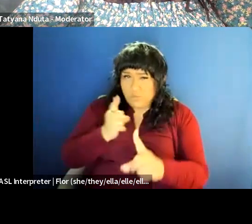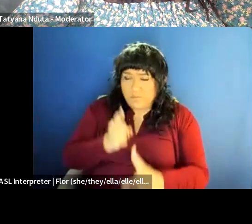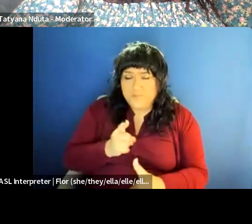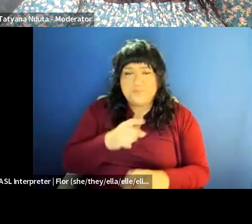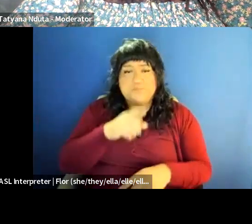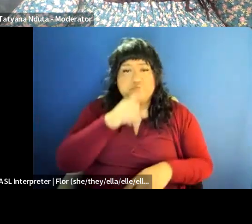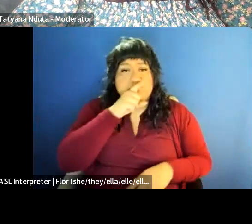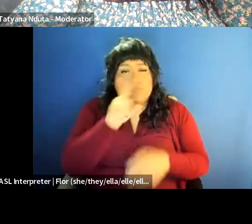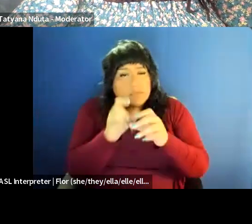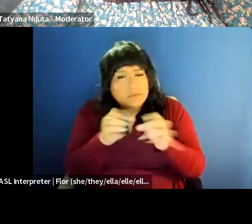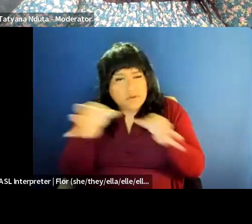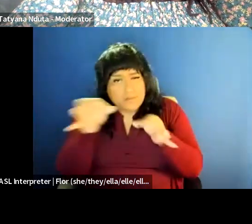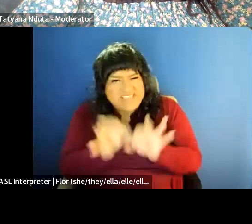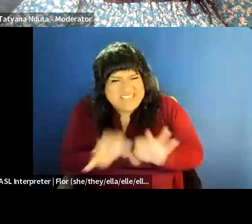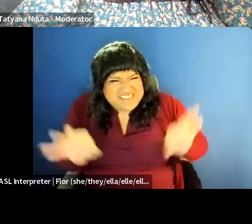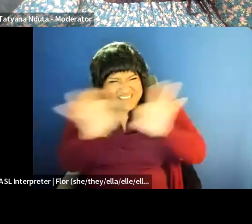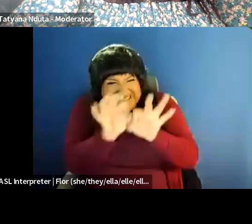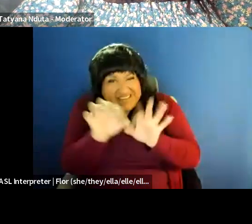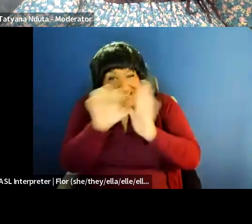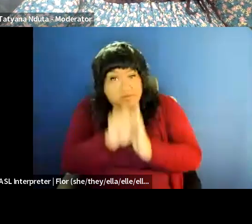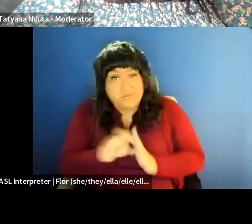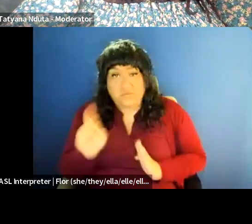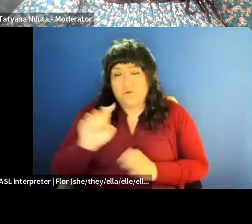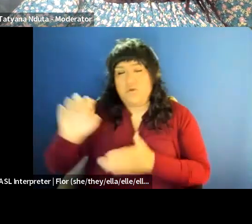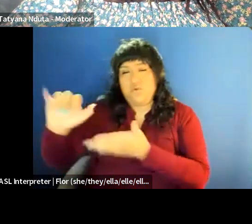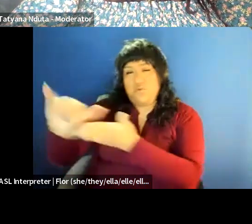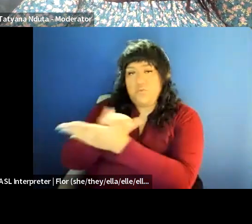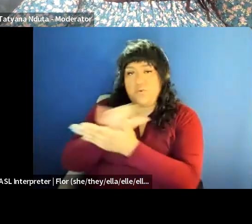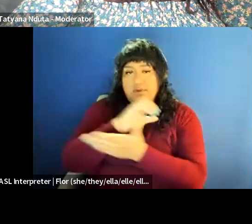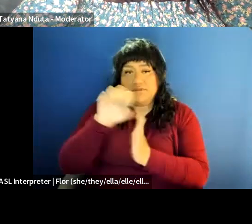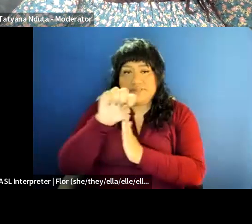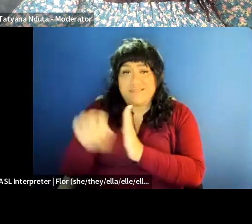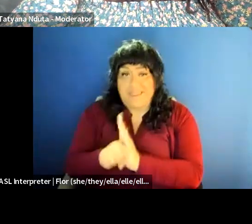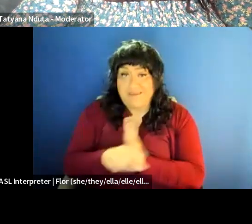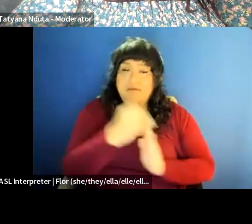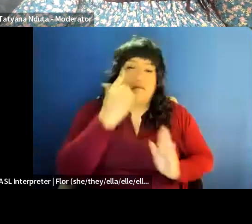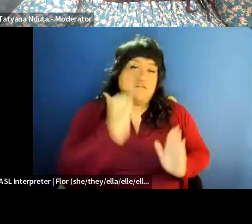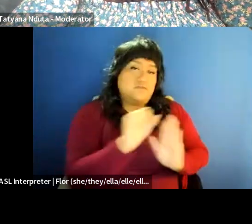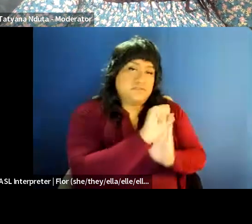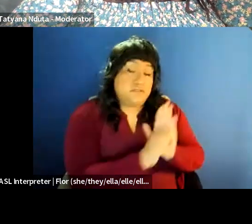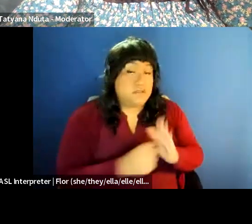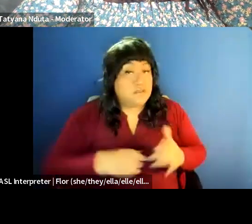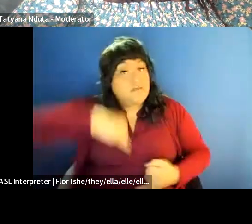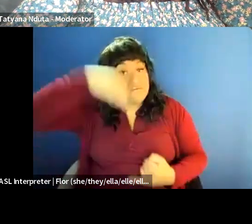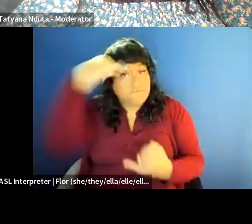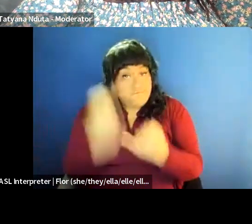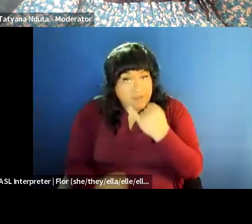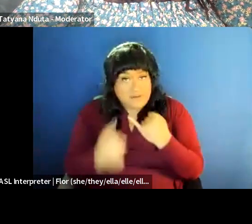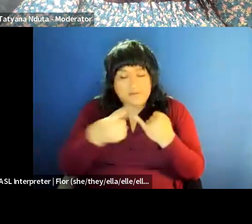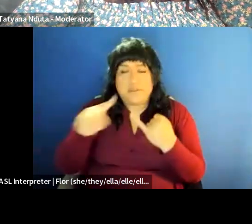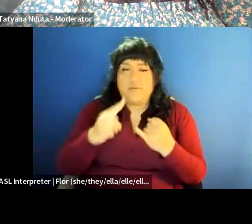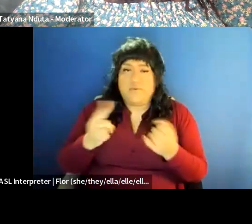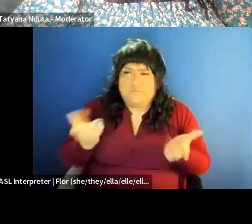current examples in New York and California. Finally, they will uplift